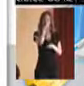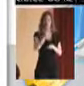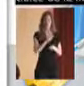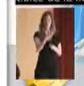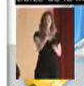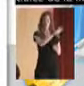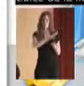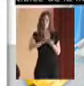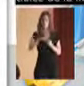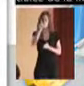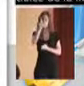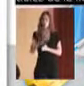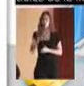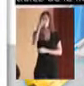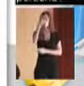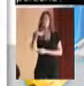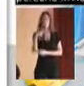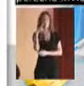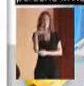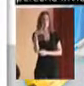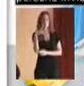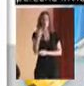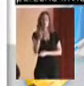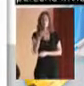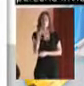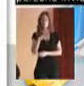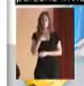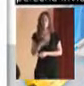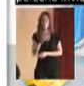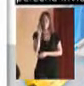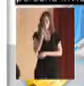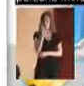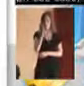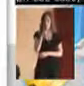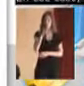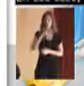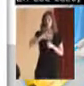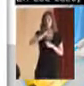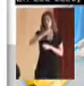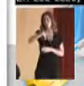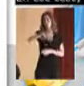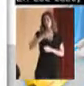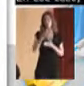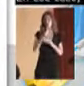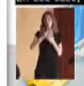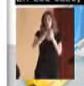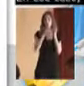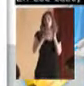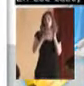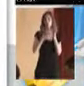the image and to show them in such a manner to the blind person that are useful for that person.